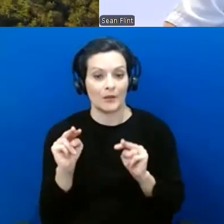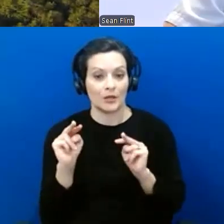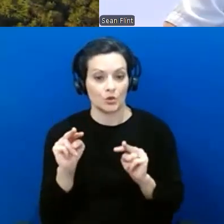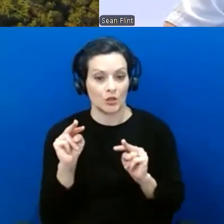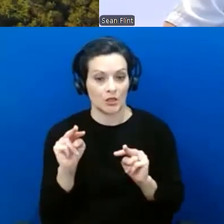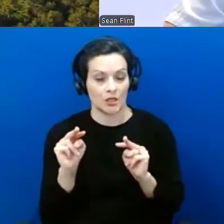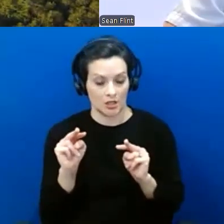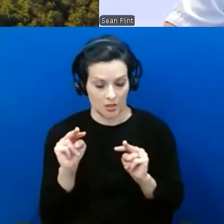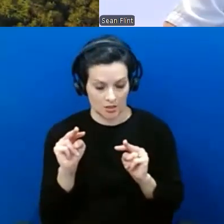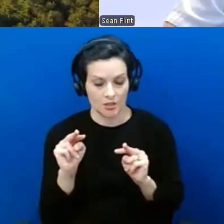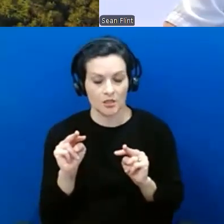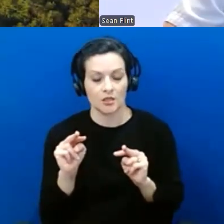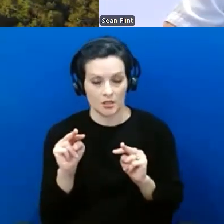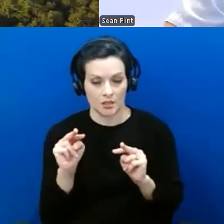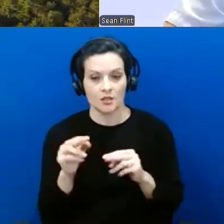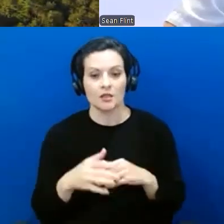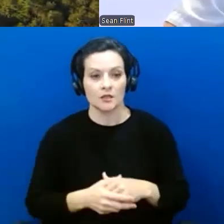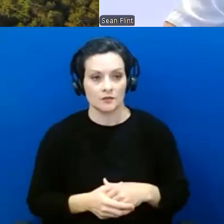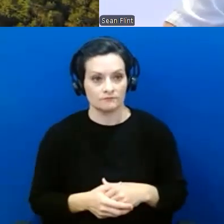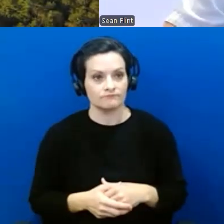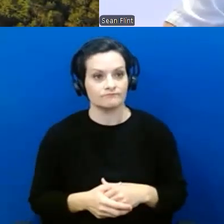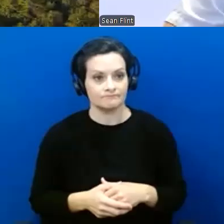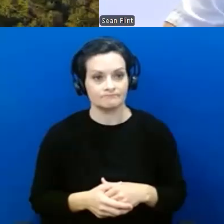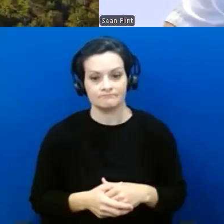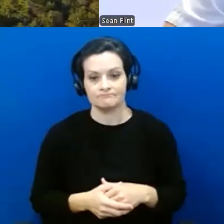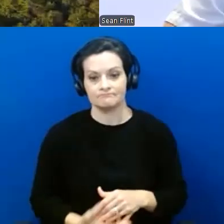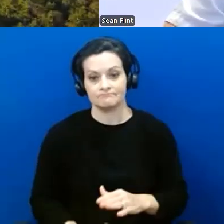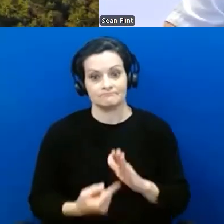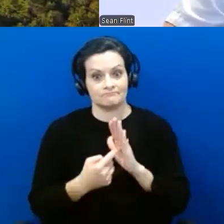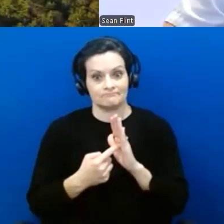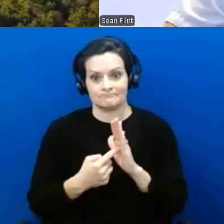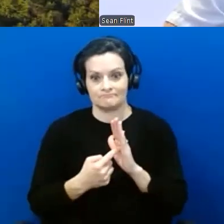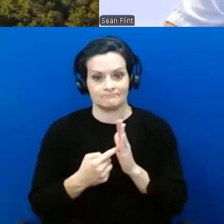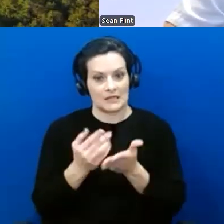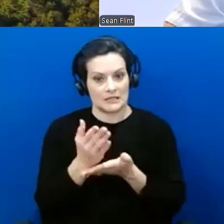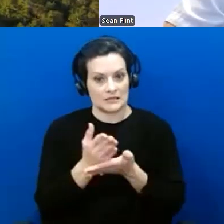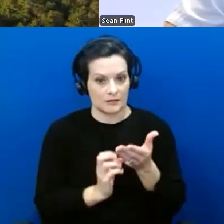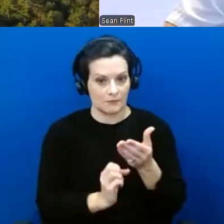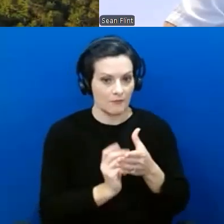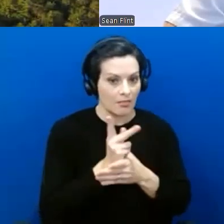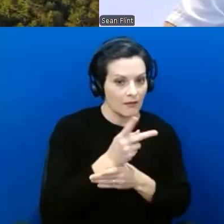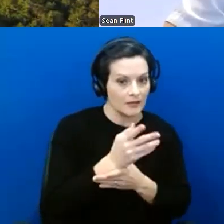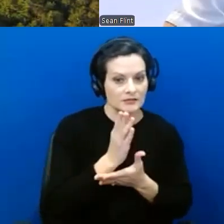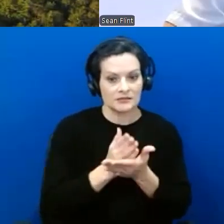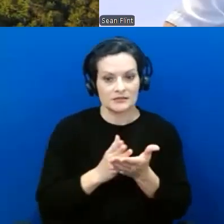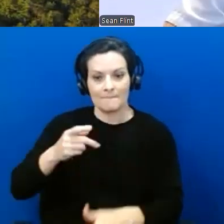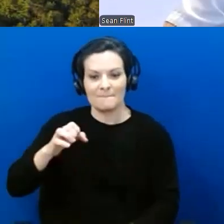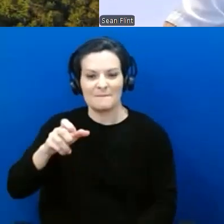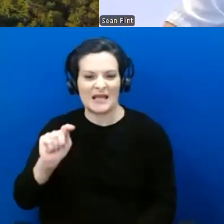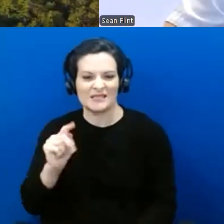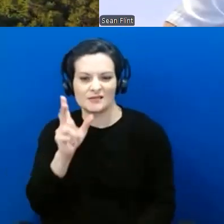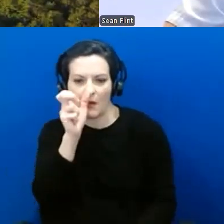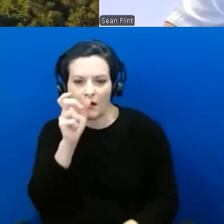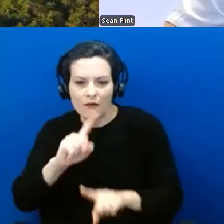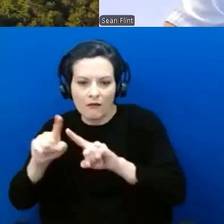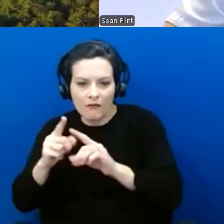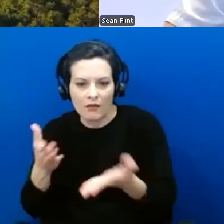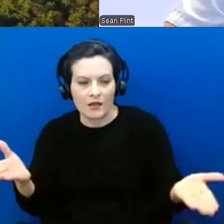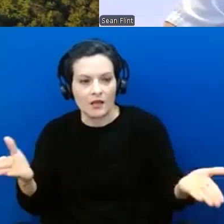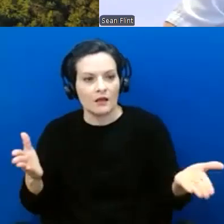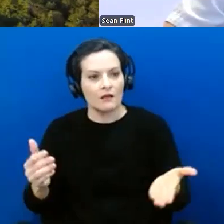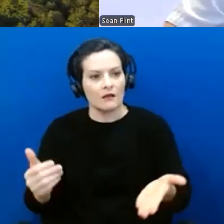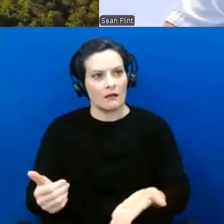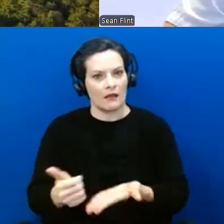think about what that would allow for invasive plants or pests, with some pests, think about what that would allow us to do, you know, and how